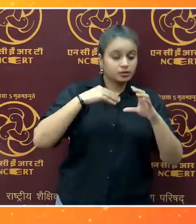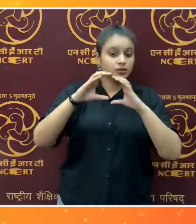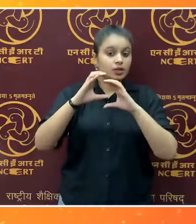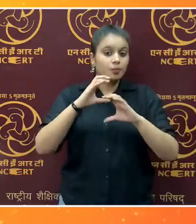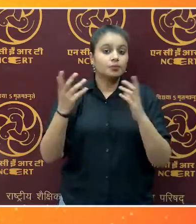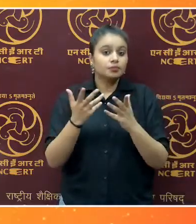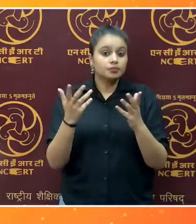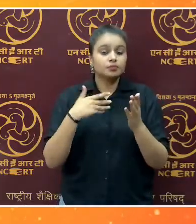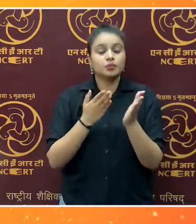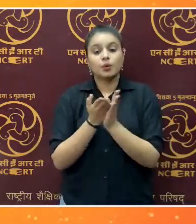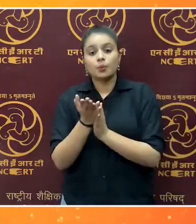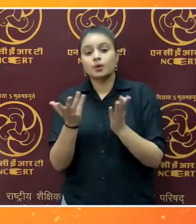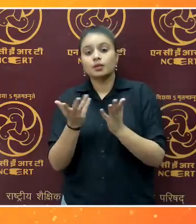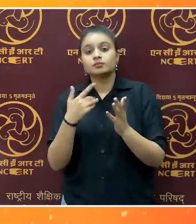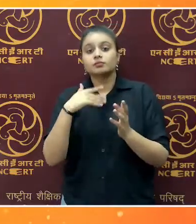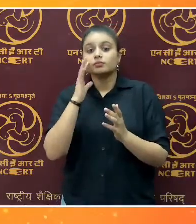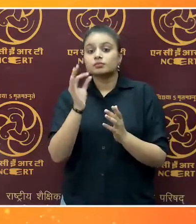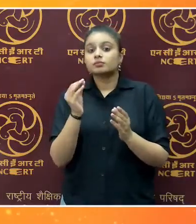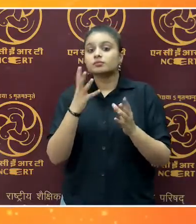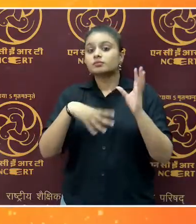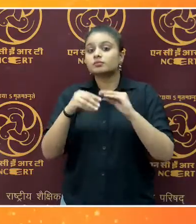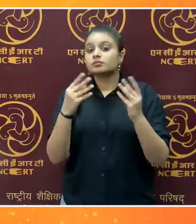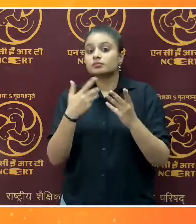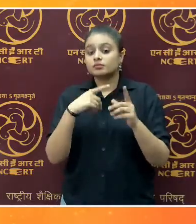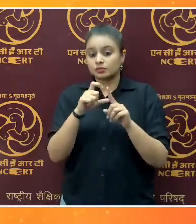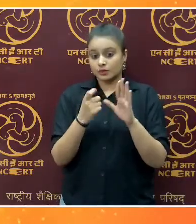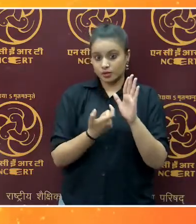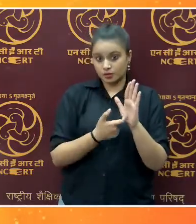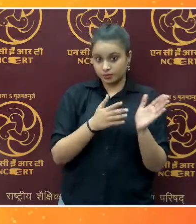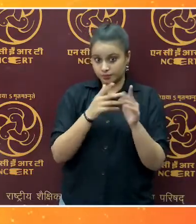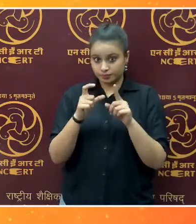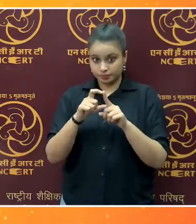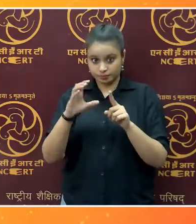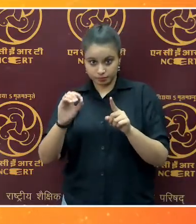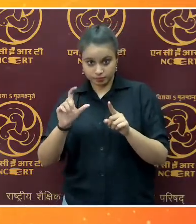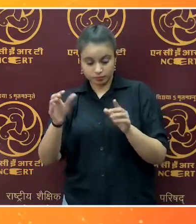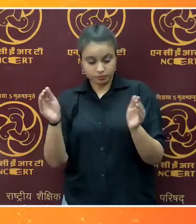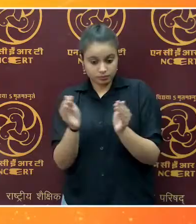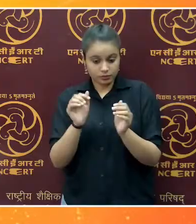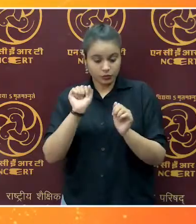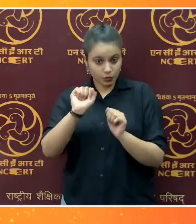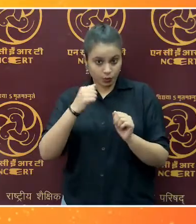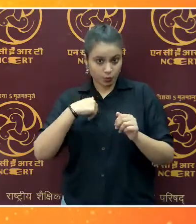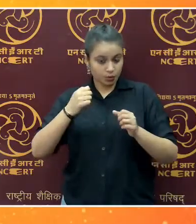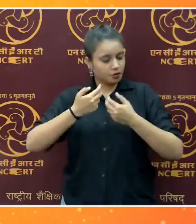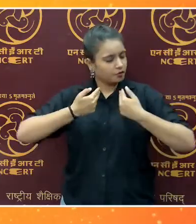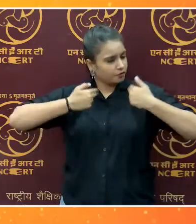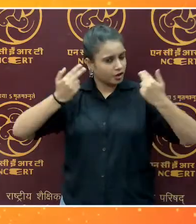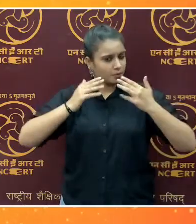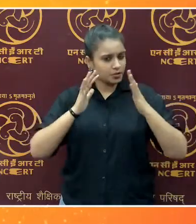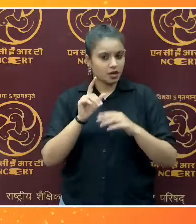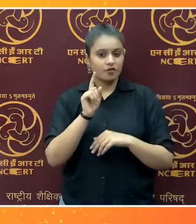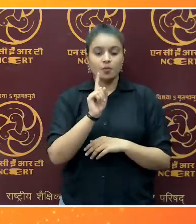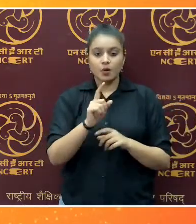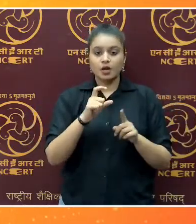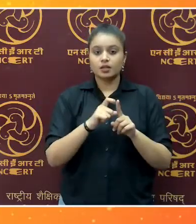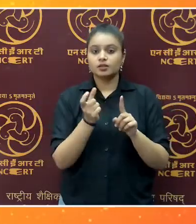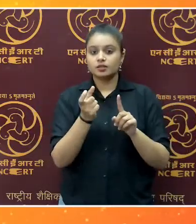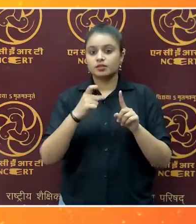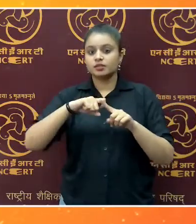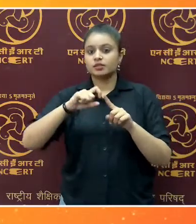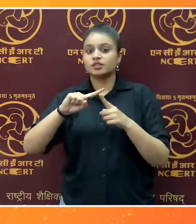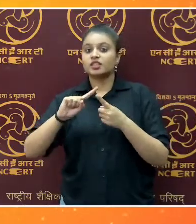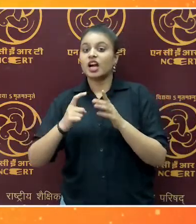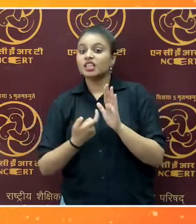its true The meaning, most important its thing essence. that we learned is Dr. Dolittle is the goat of doctors, but Dr. Dr. Albert. Albatross is the goat of